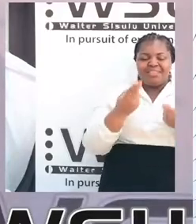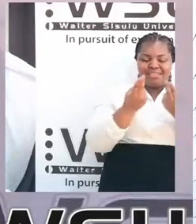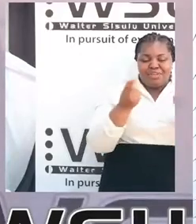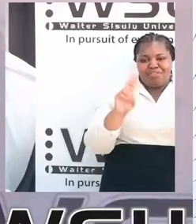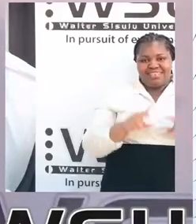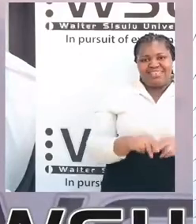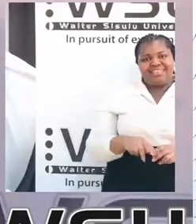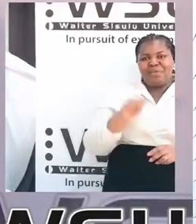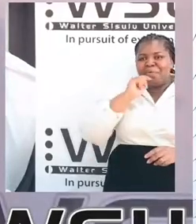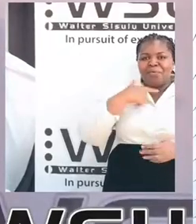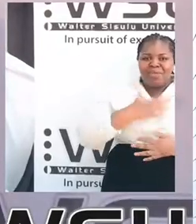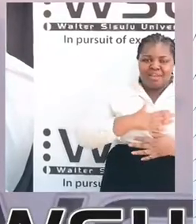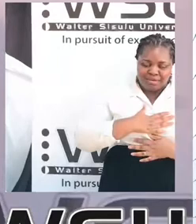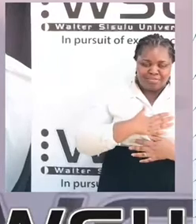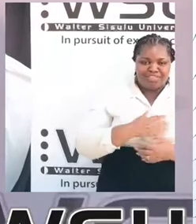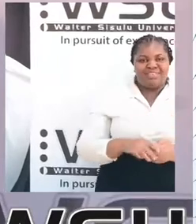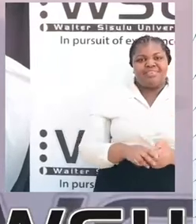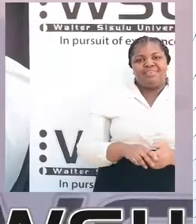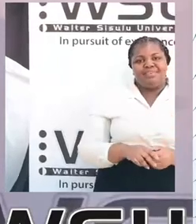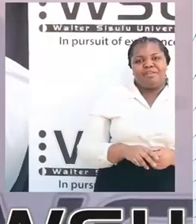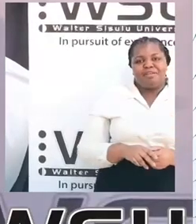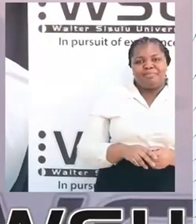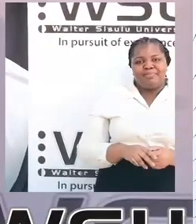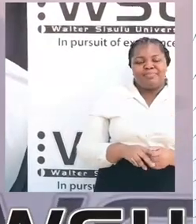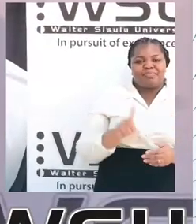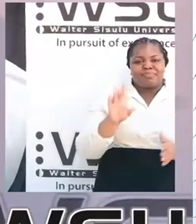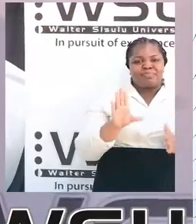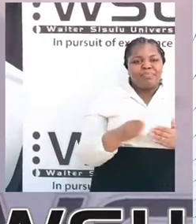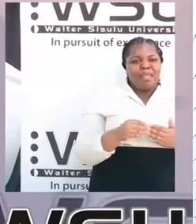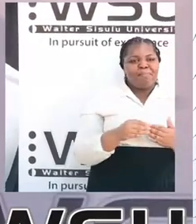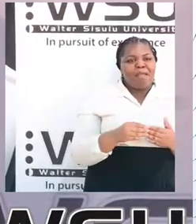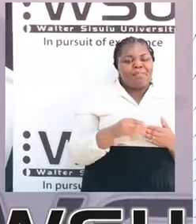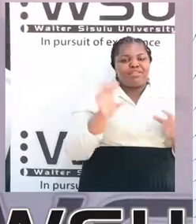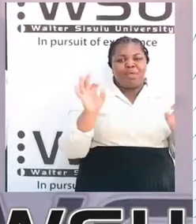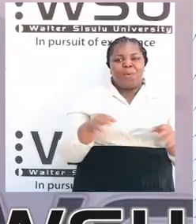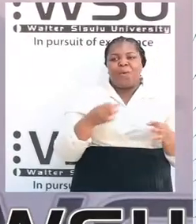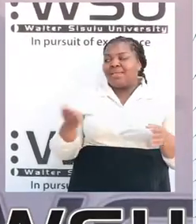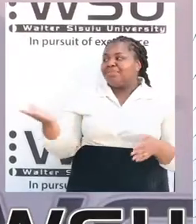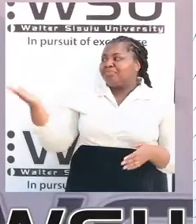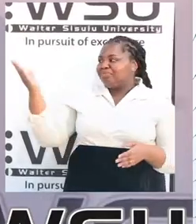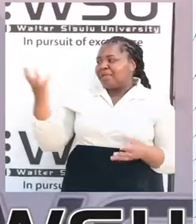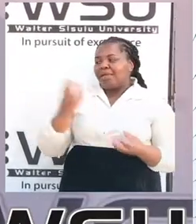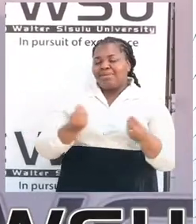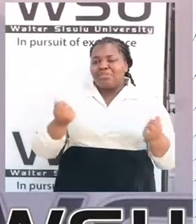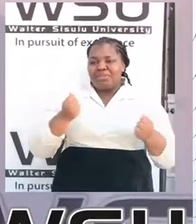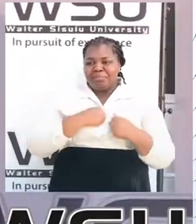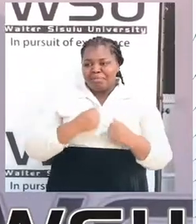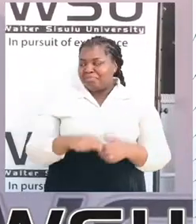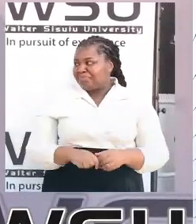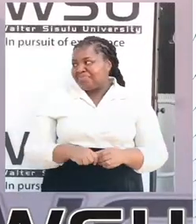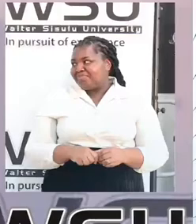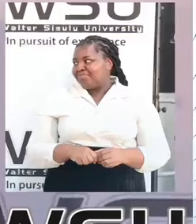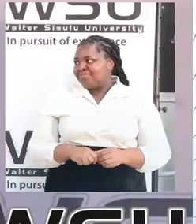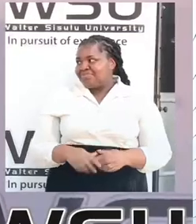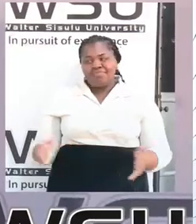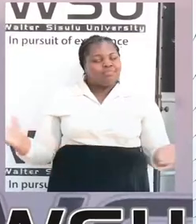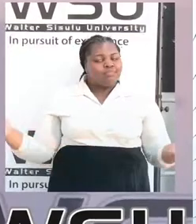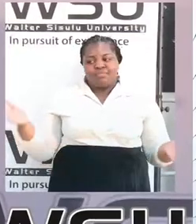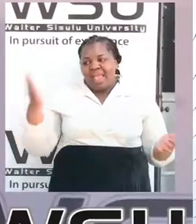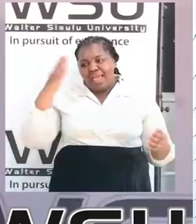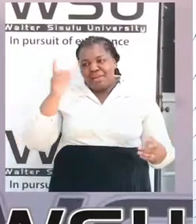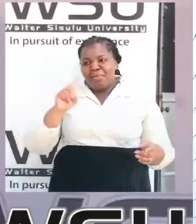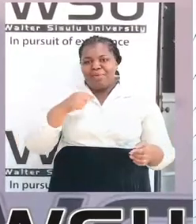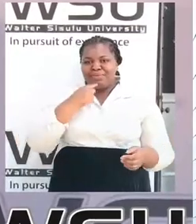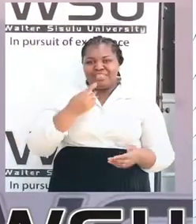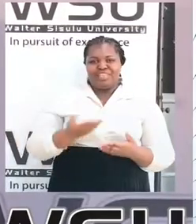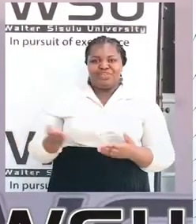institution. We really appreciate it. To the members of our choir, Abantwana Bam, I don't know what to say